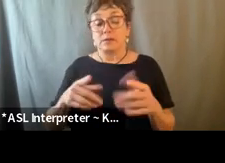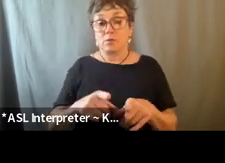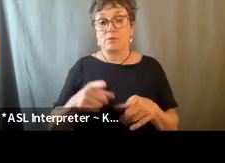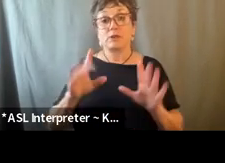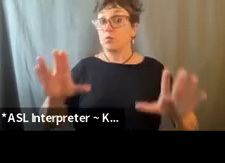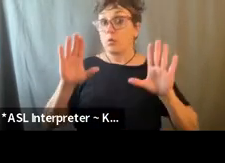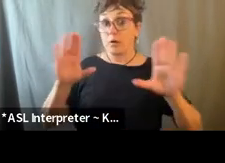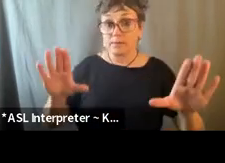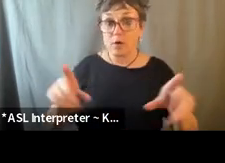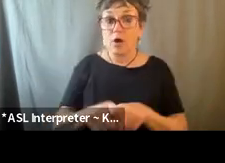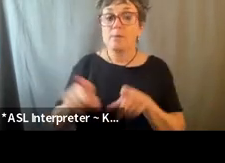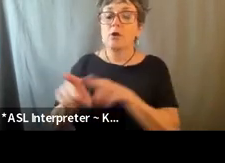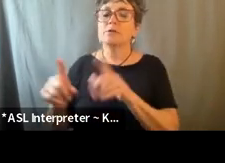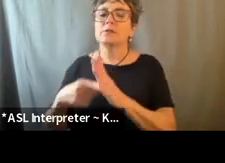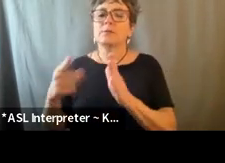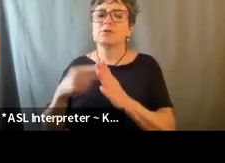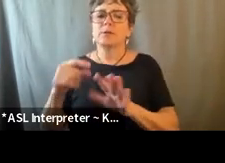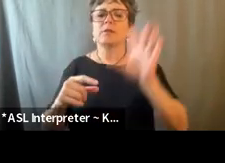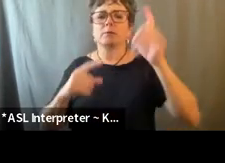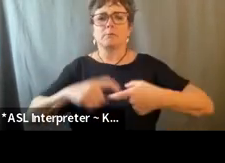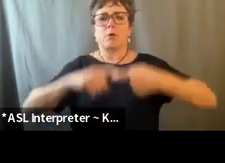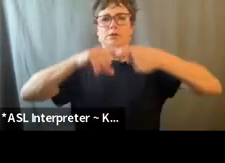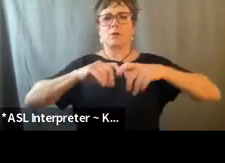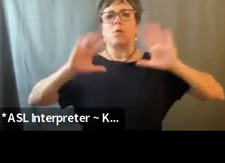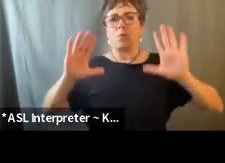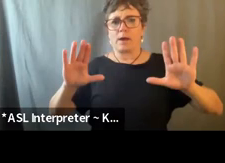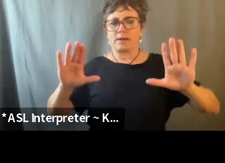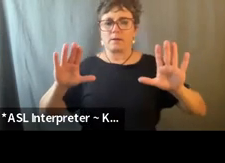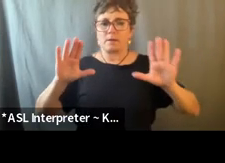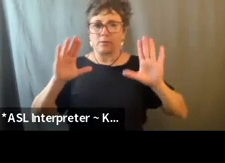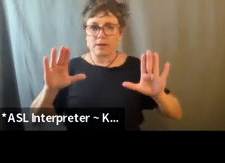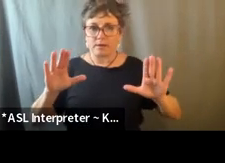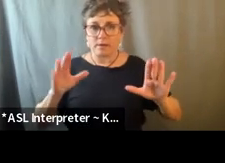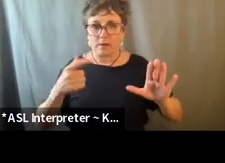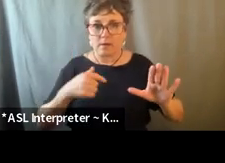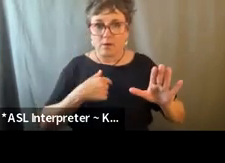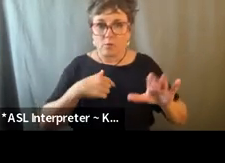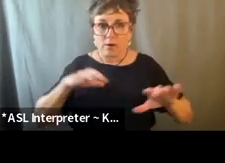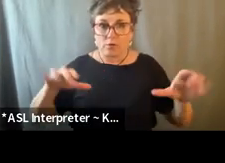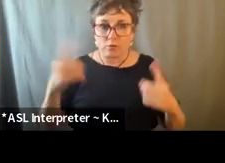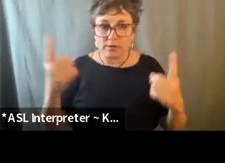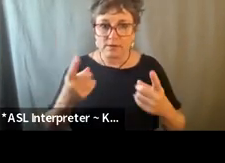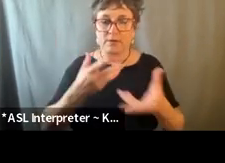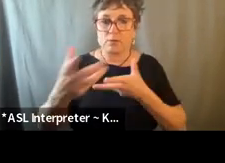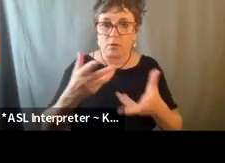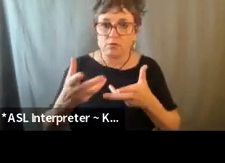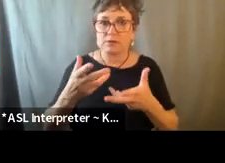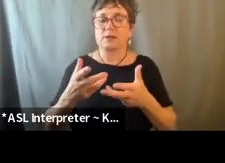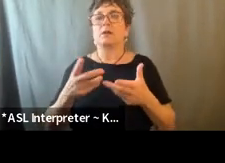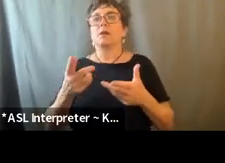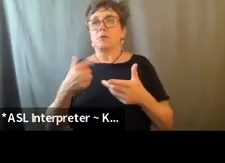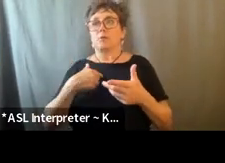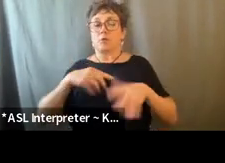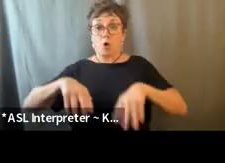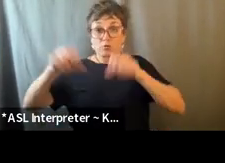have to take a step back and think about, great, we're posting, but also we do need to be interacting, and social media